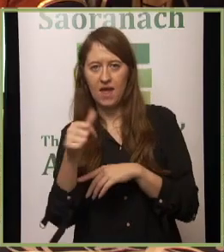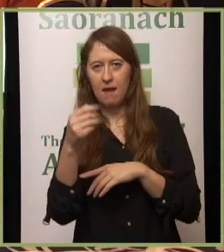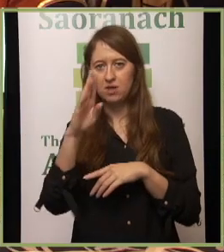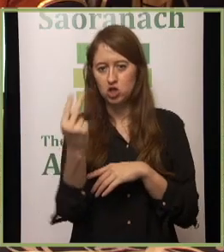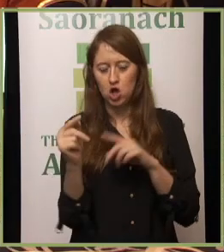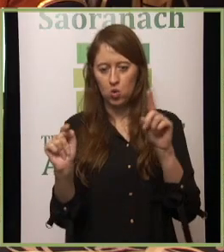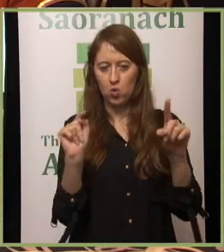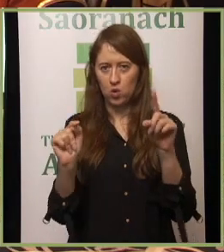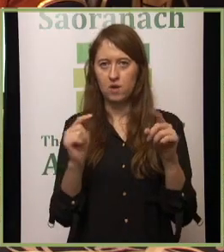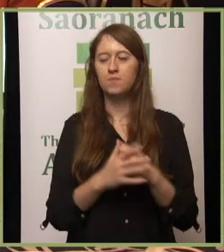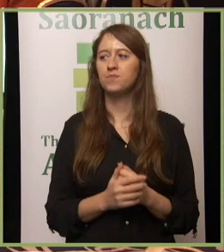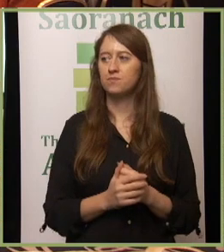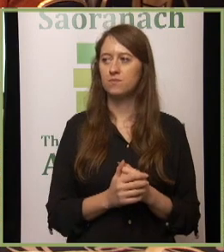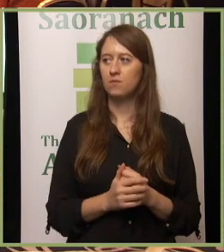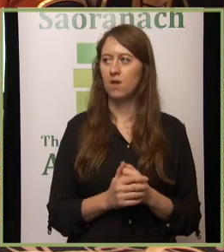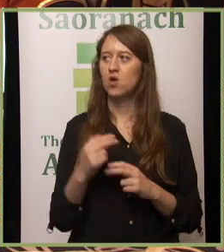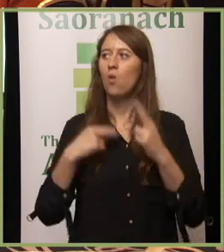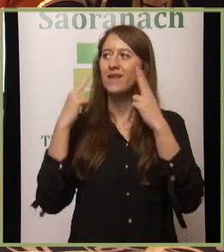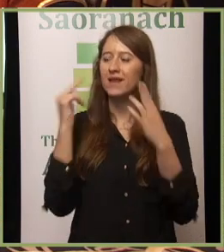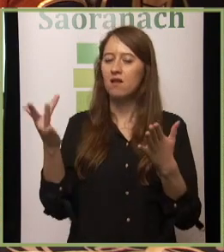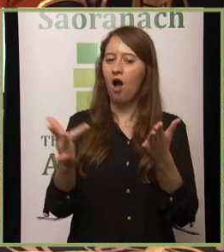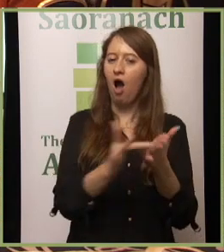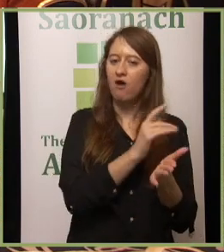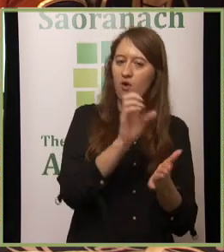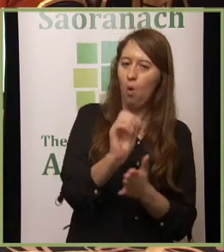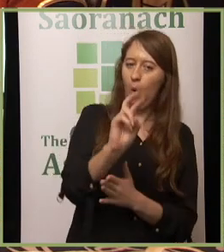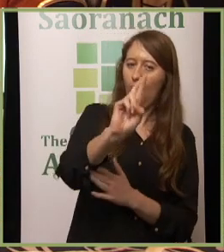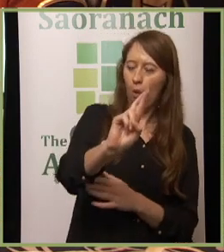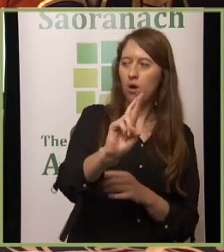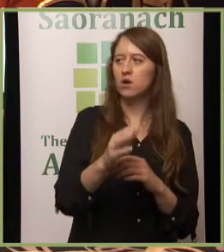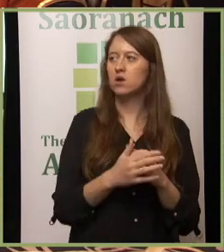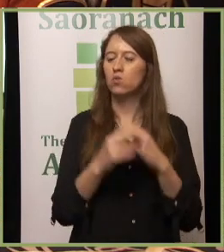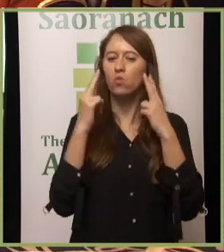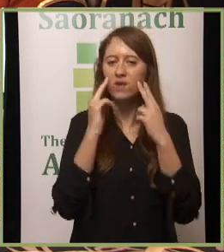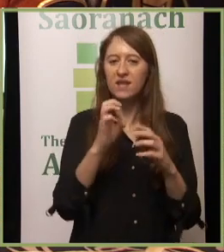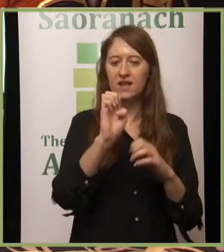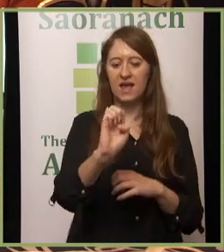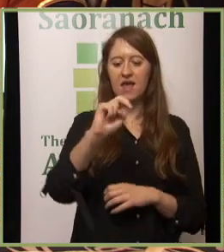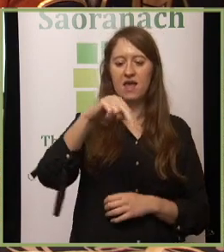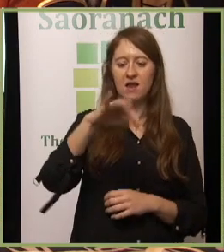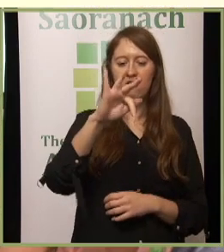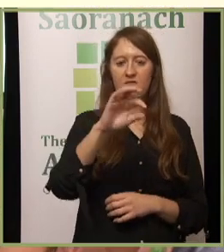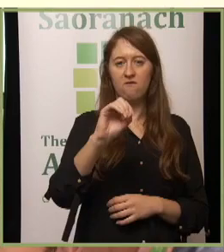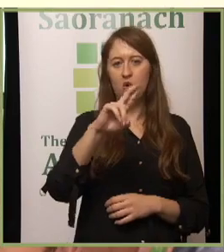I would remove or restoration costs. I'd just put in plus enforcement and restoration costs.